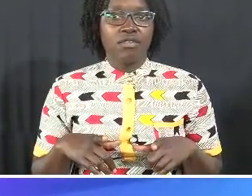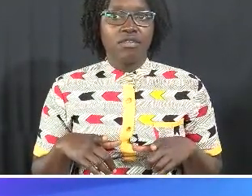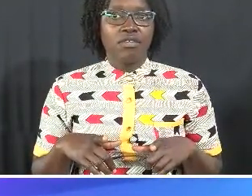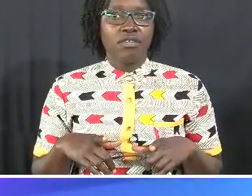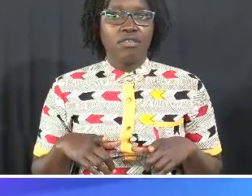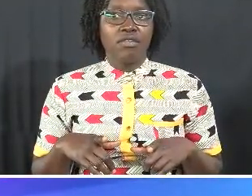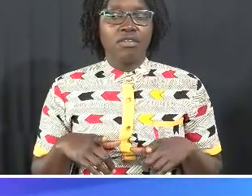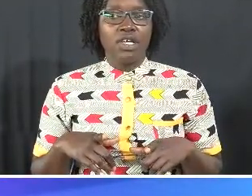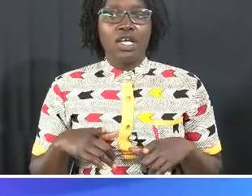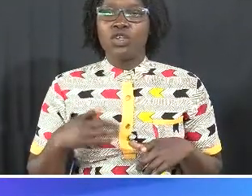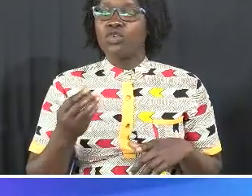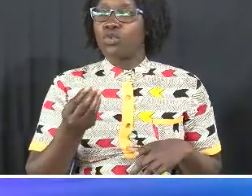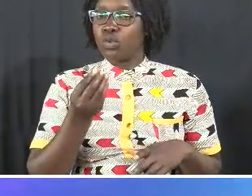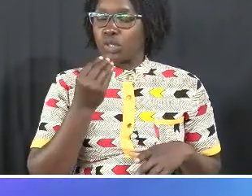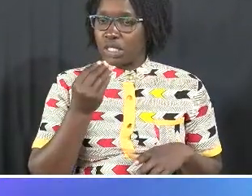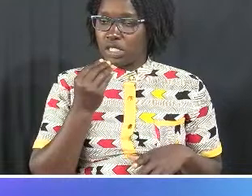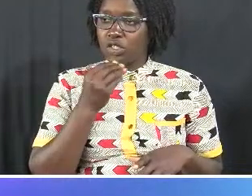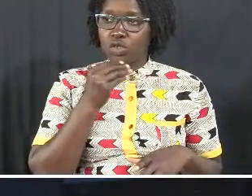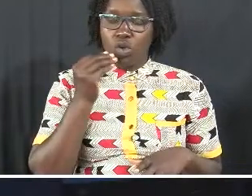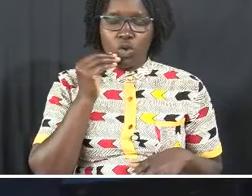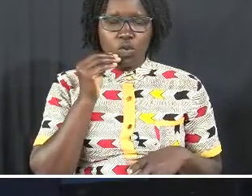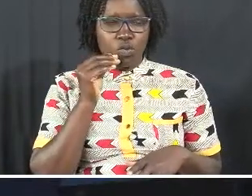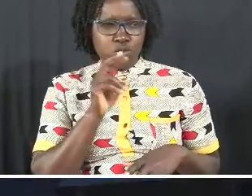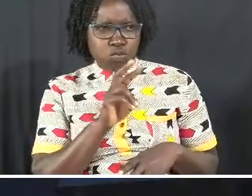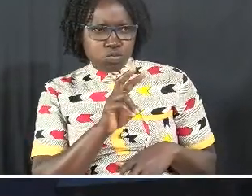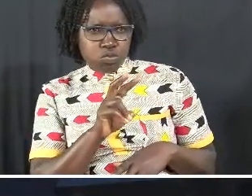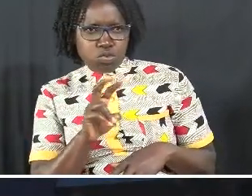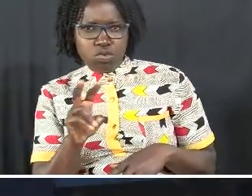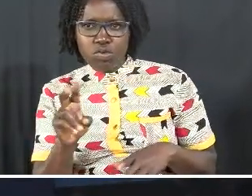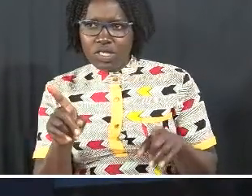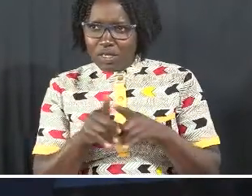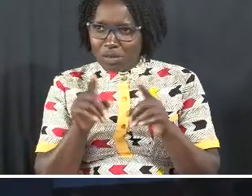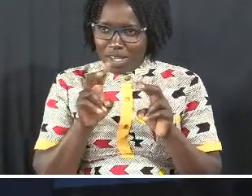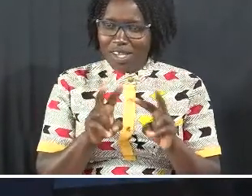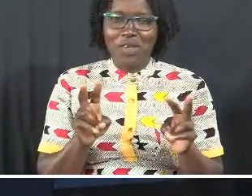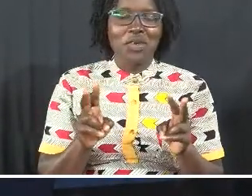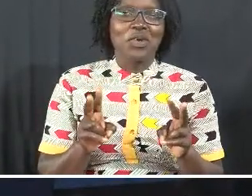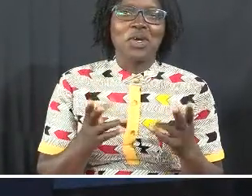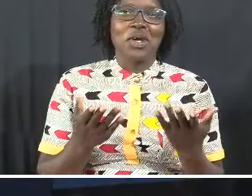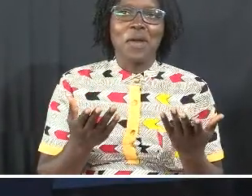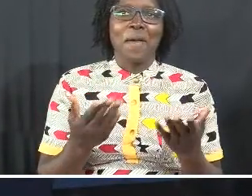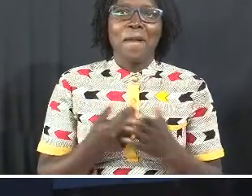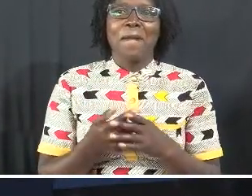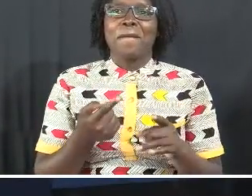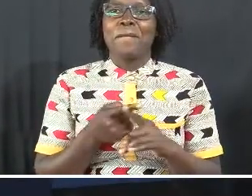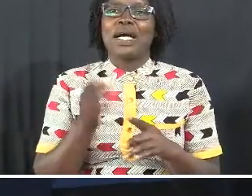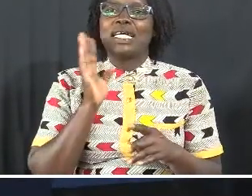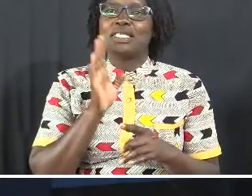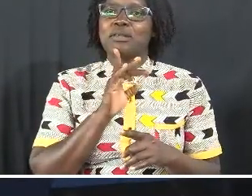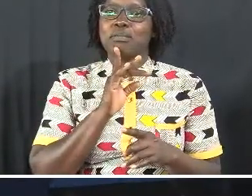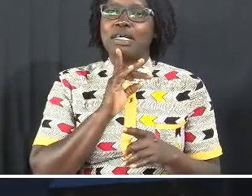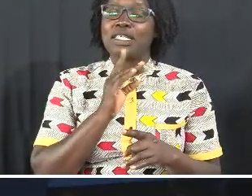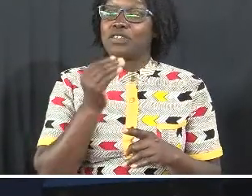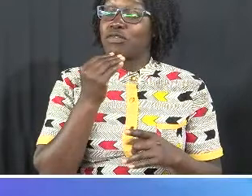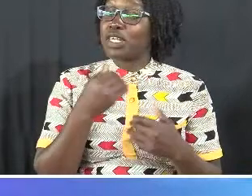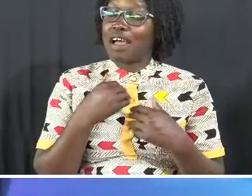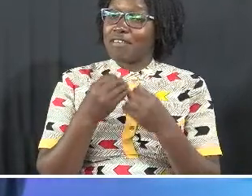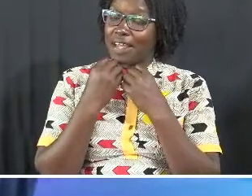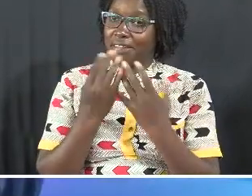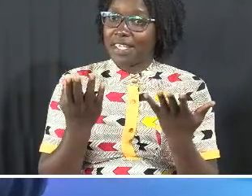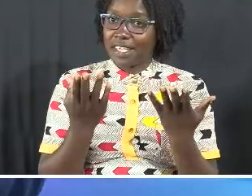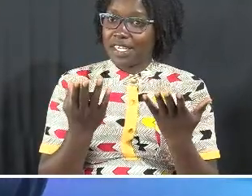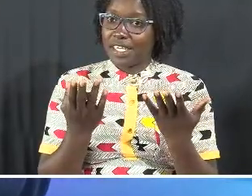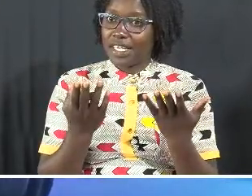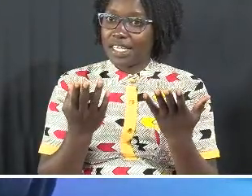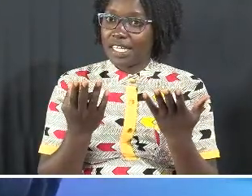you eat to your full. You look like the way you look like. But your parents do not have food.